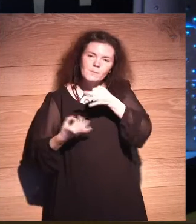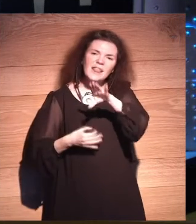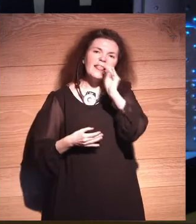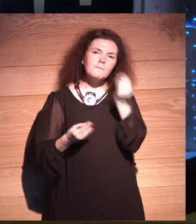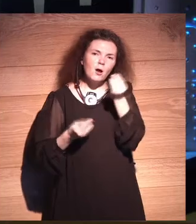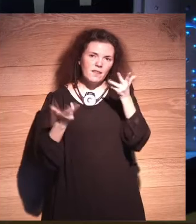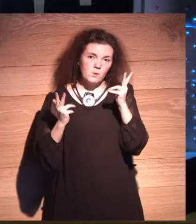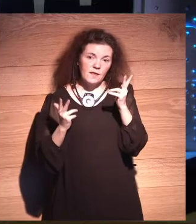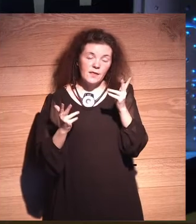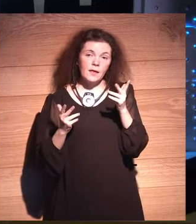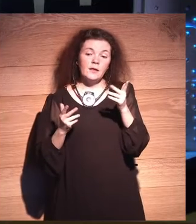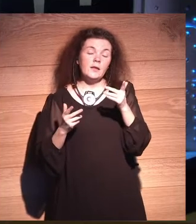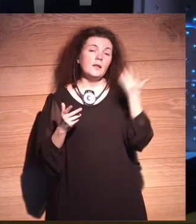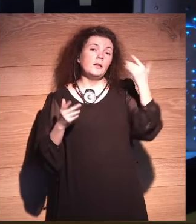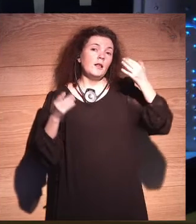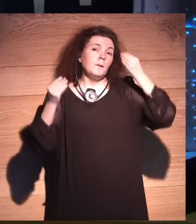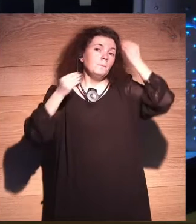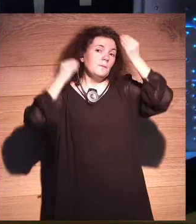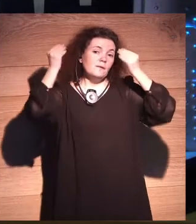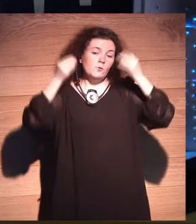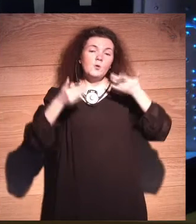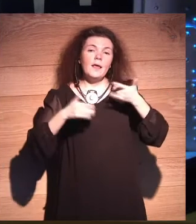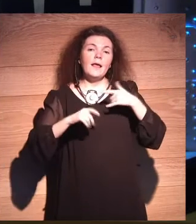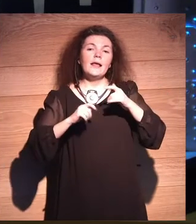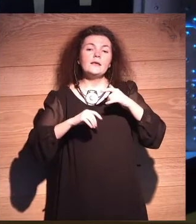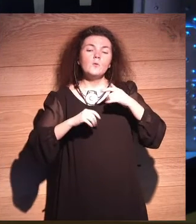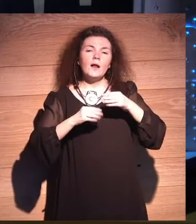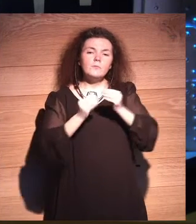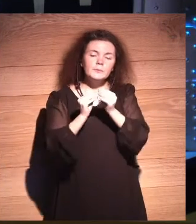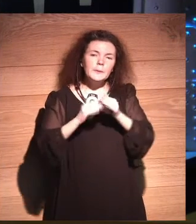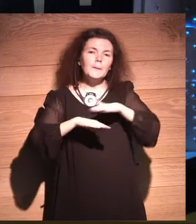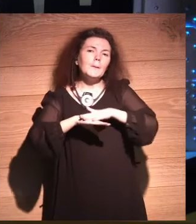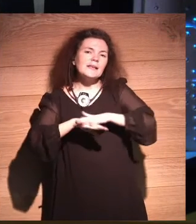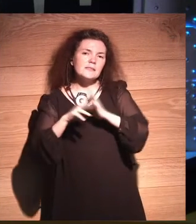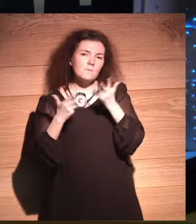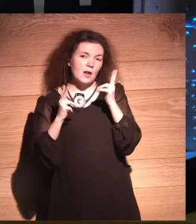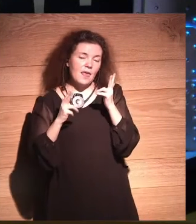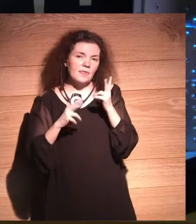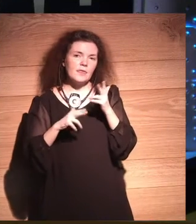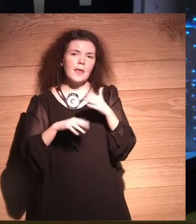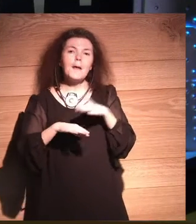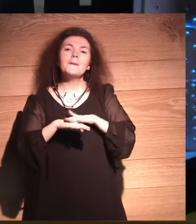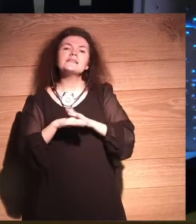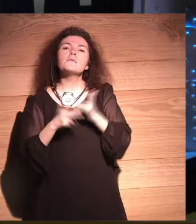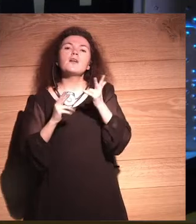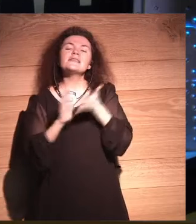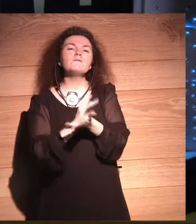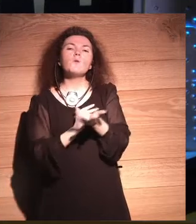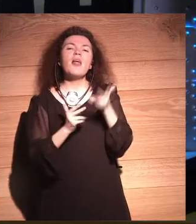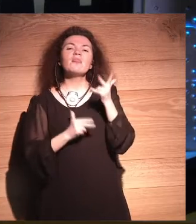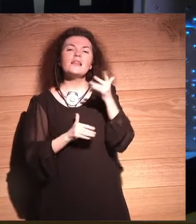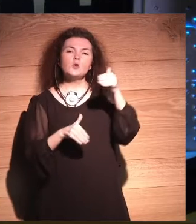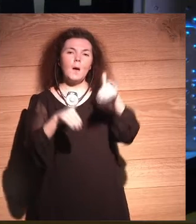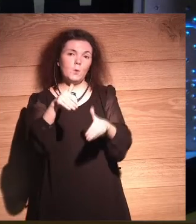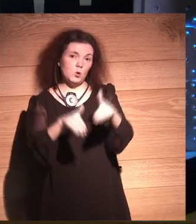We've said that the basis for democracy is to vote, and perhaps we've given people the opportunity to vote more